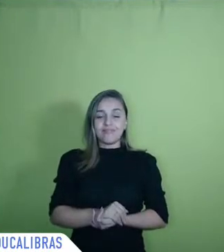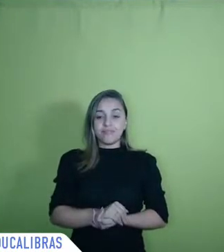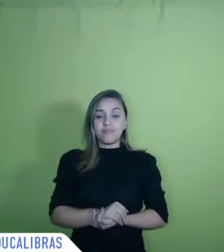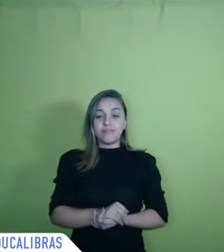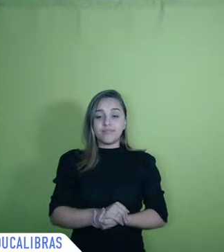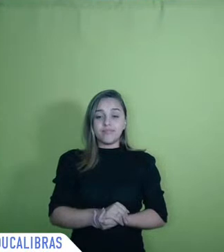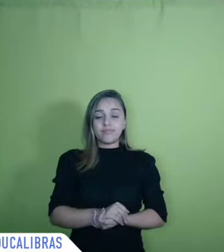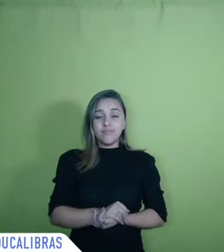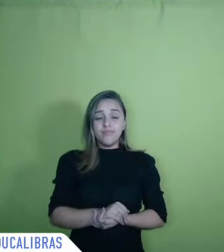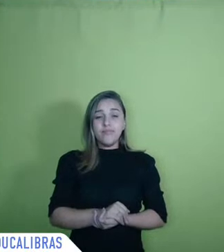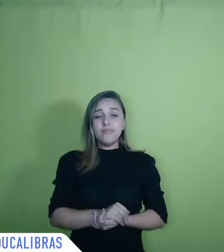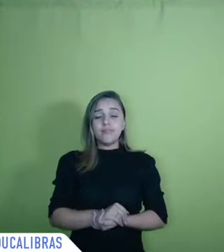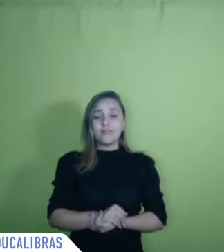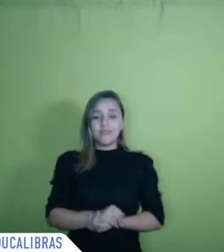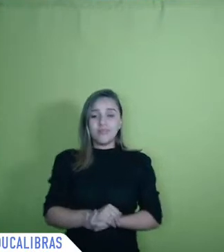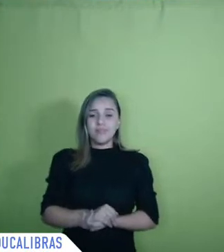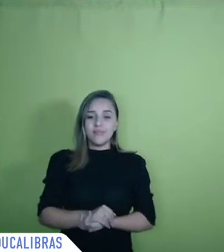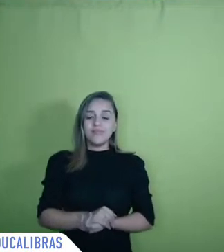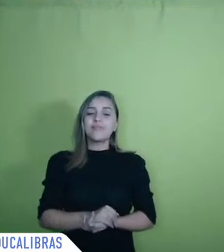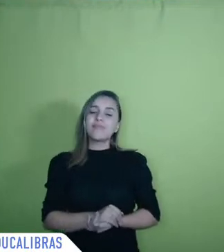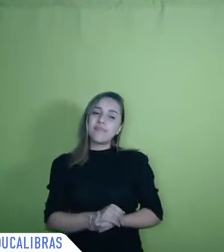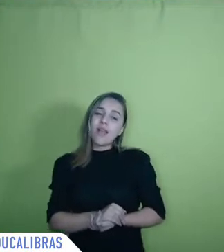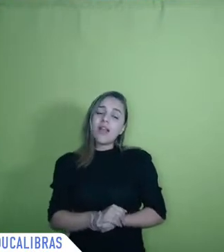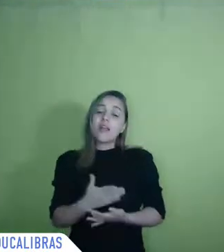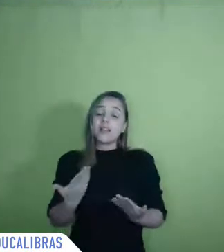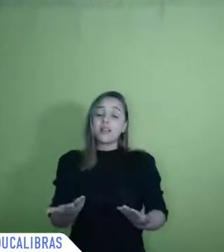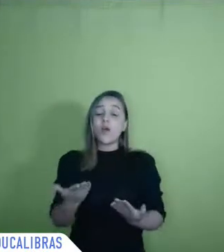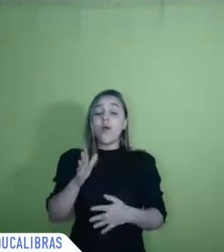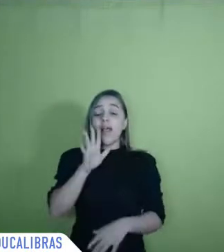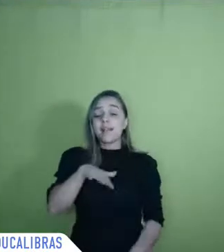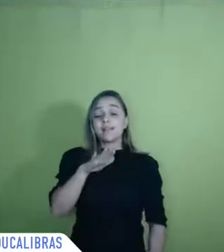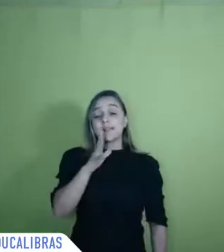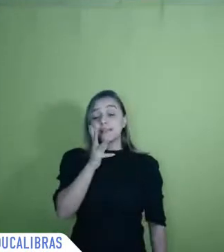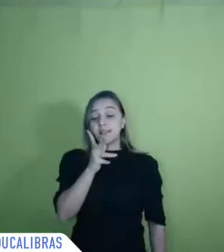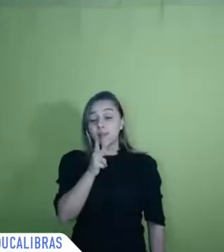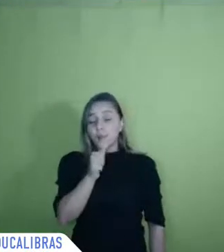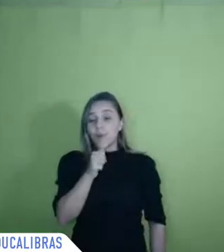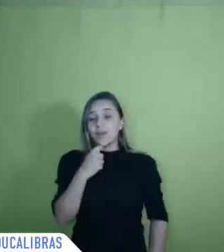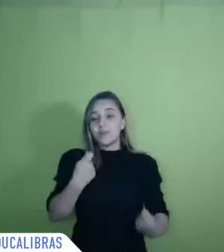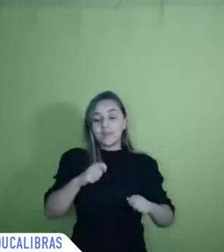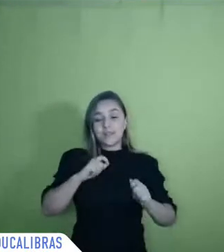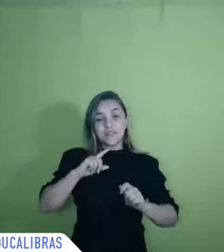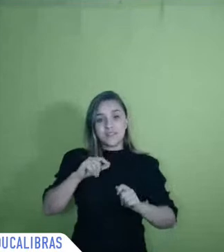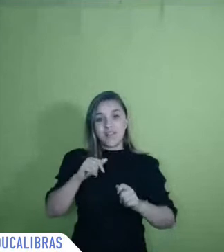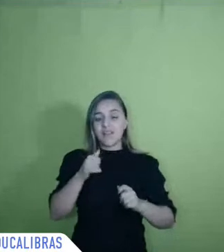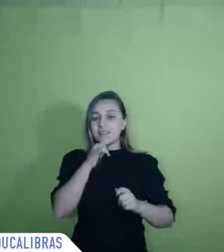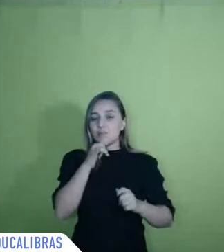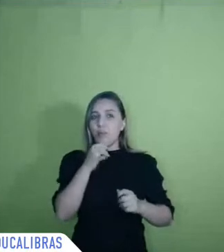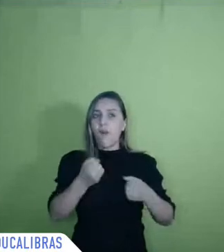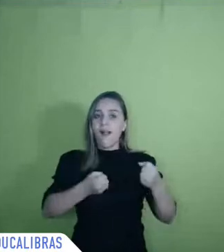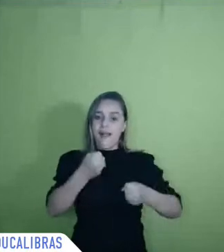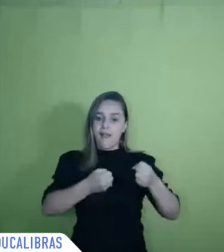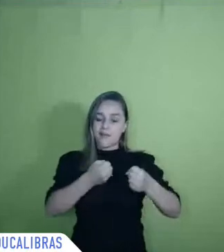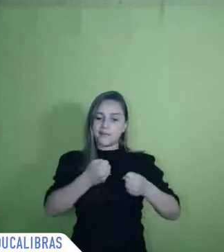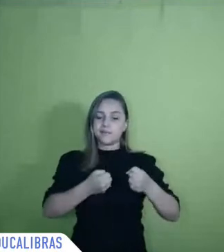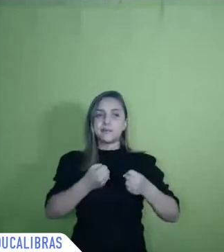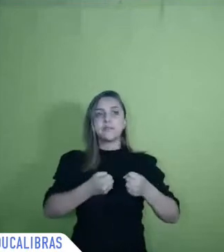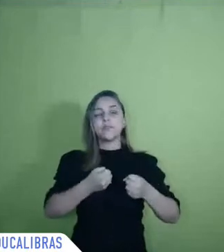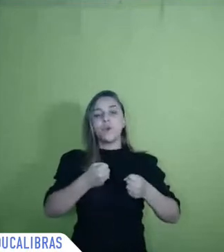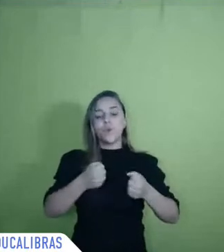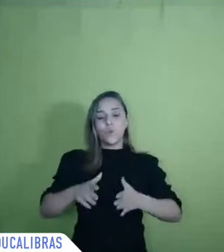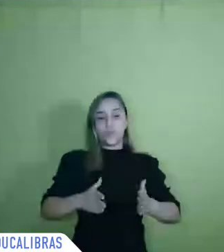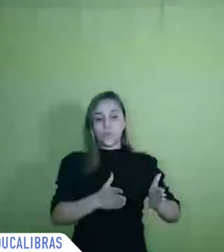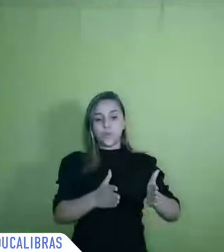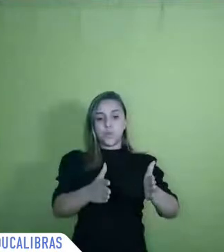But there's one thing that there is for sure. The harder you take to start, if you are on the